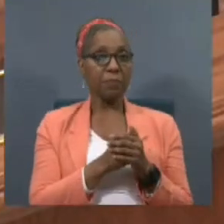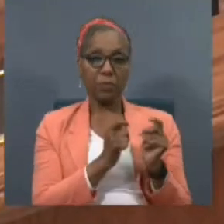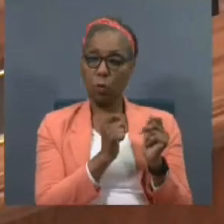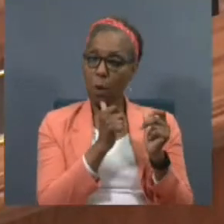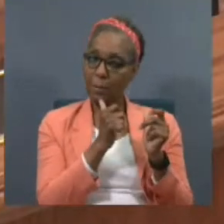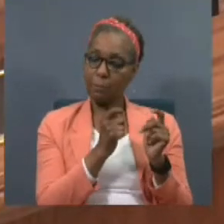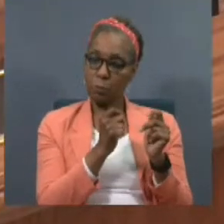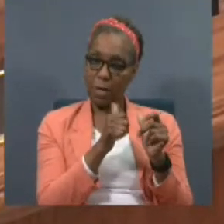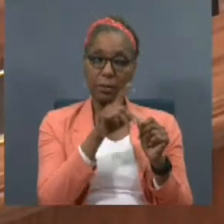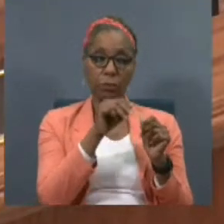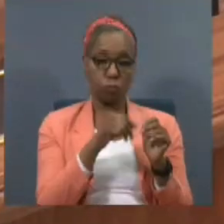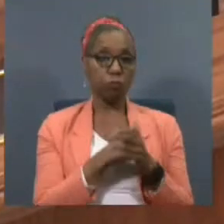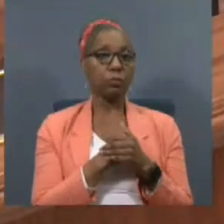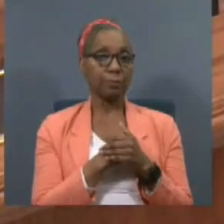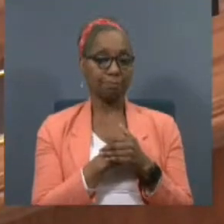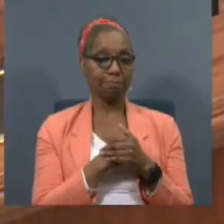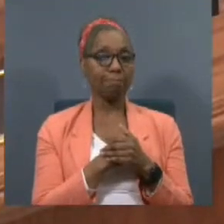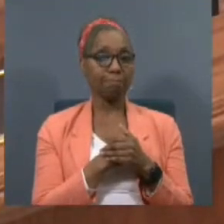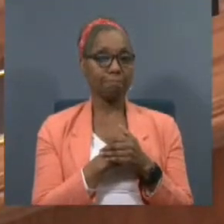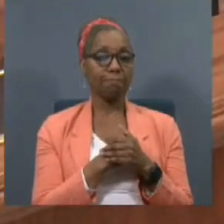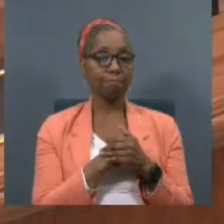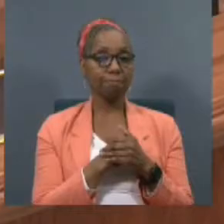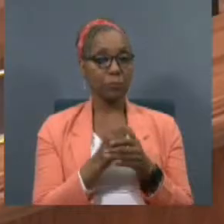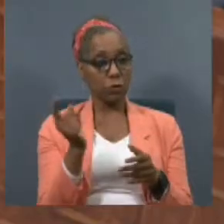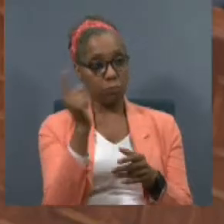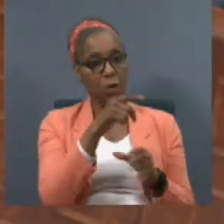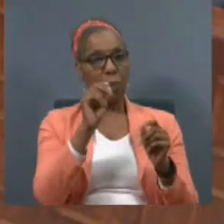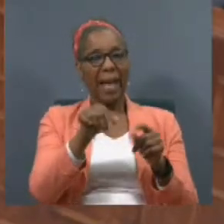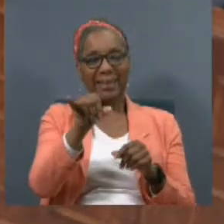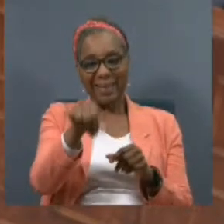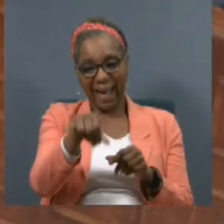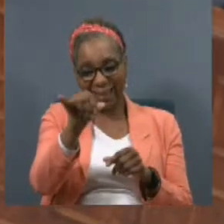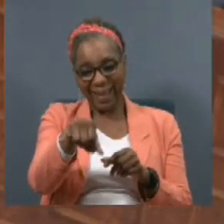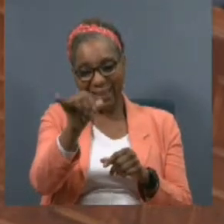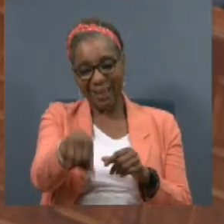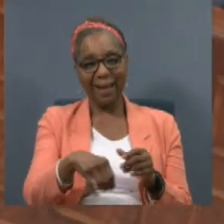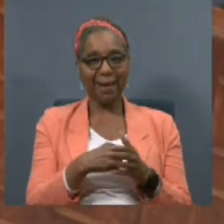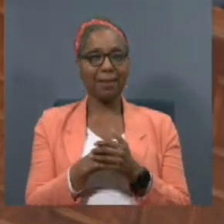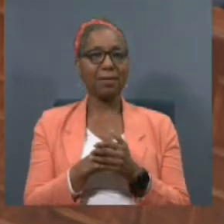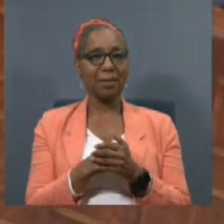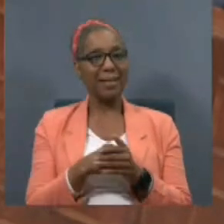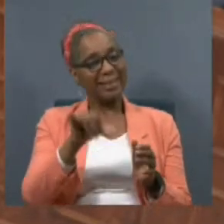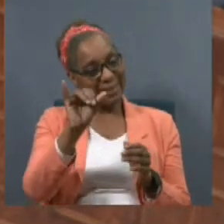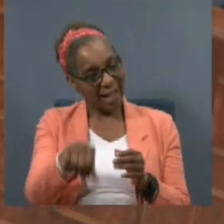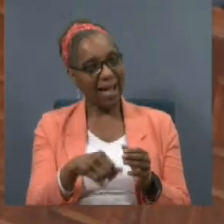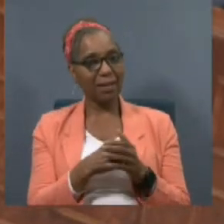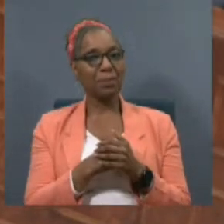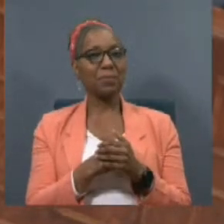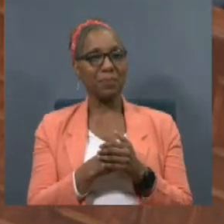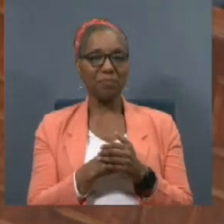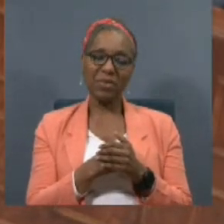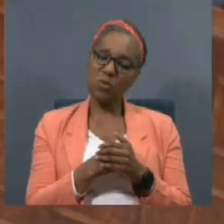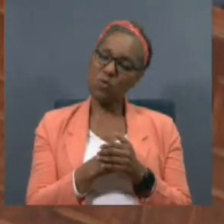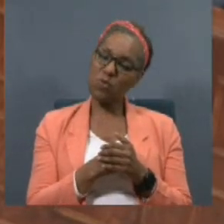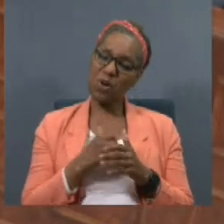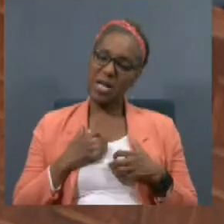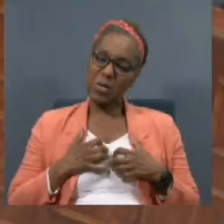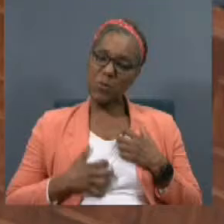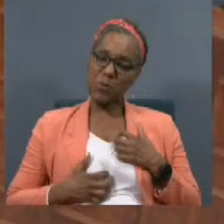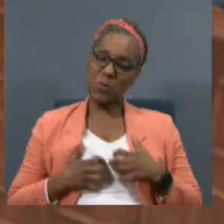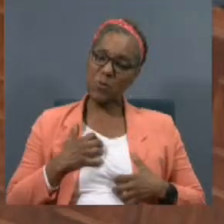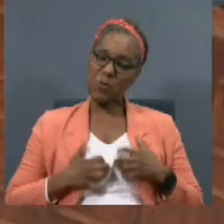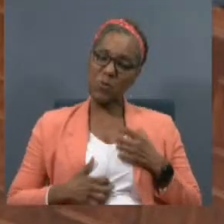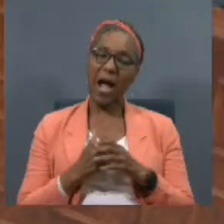to do so. See, and that's where I it kind of rubs me the wrong way